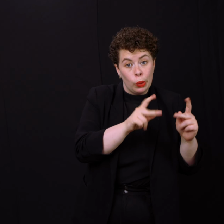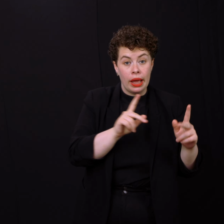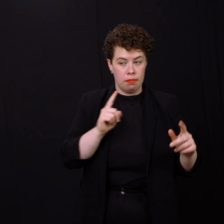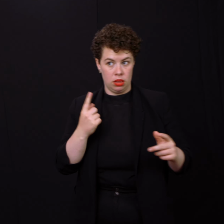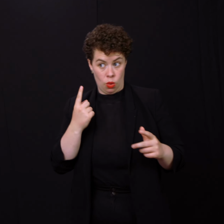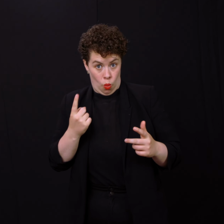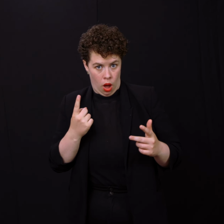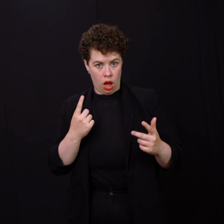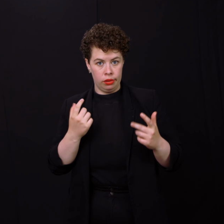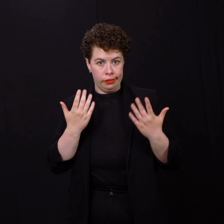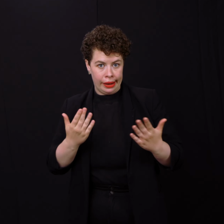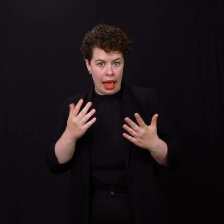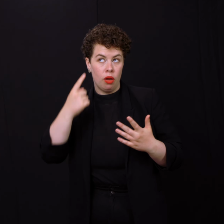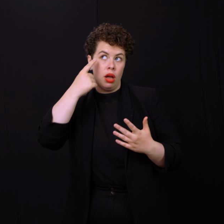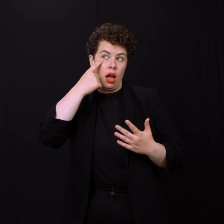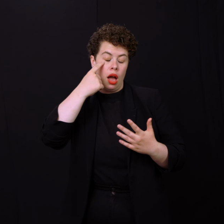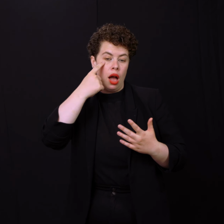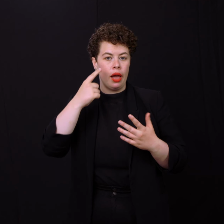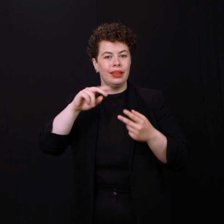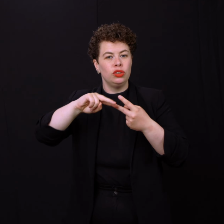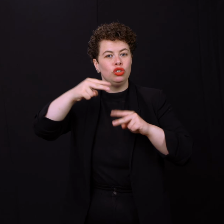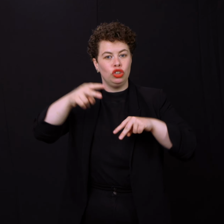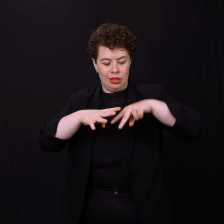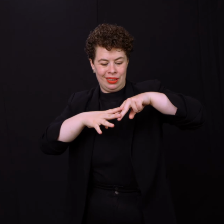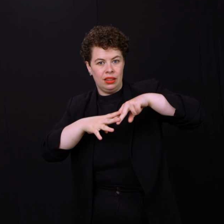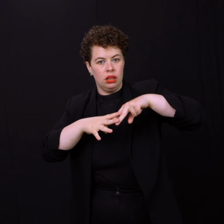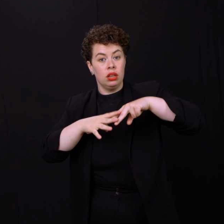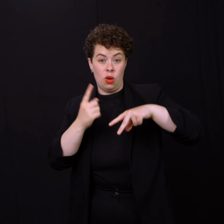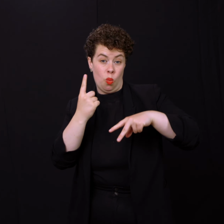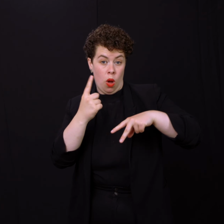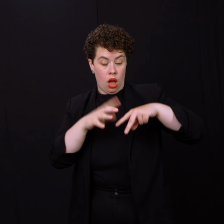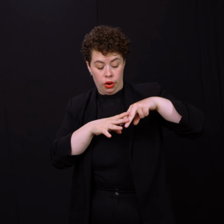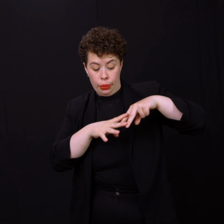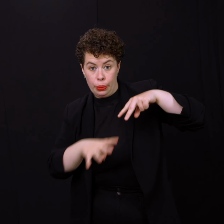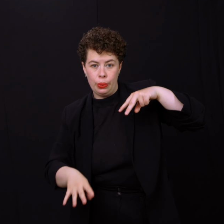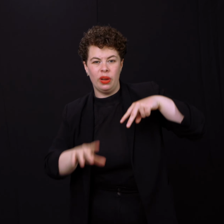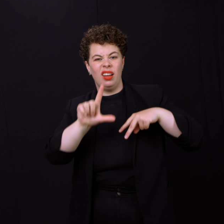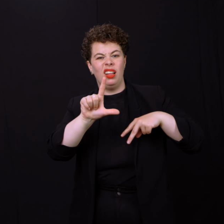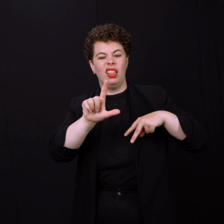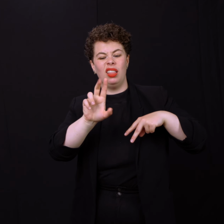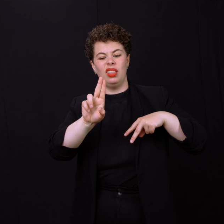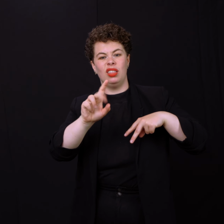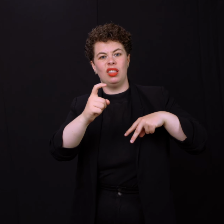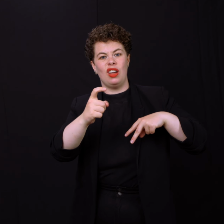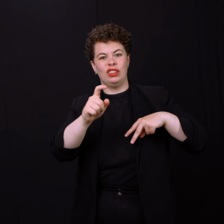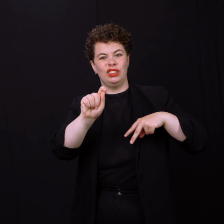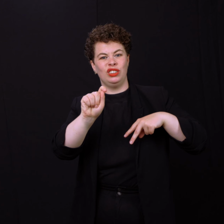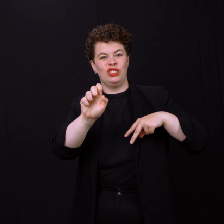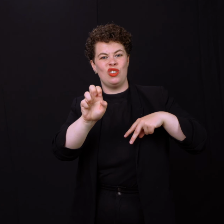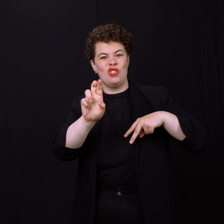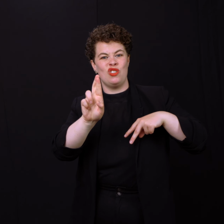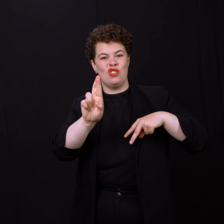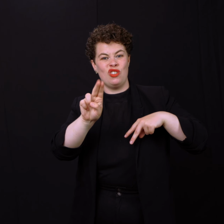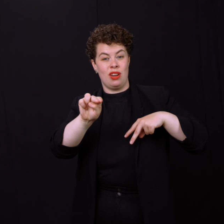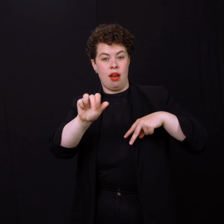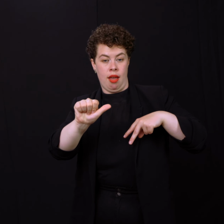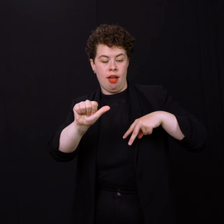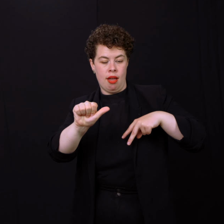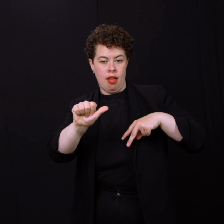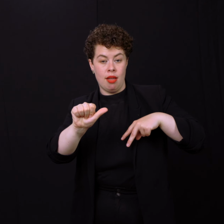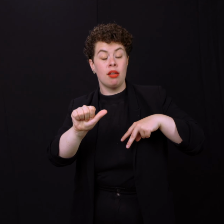world, and it's vorretigene neparvovec, or Luxturna. And there, patients who receive this,